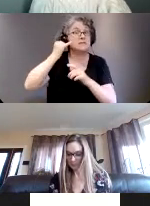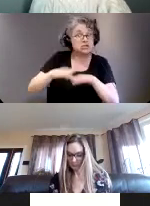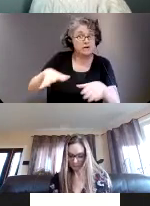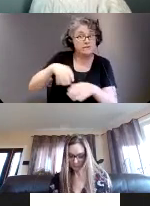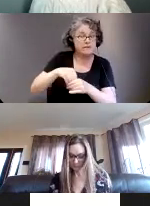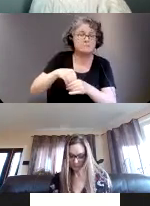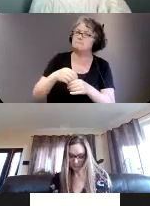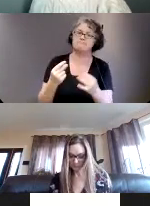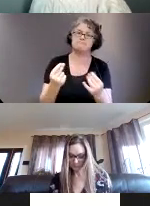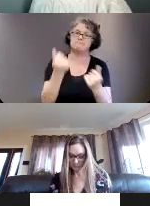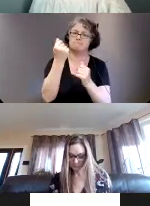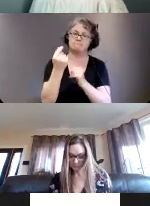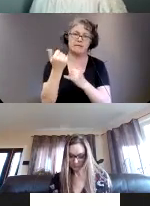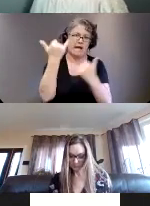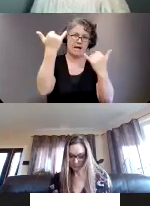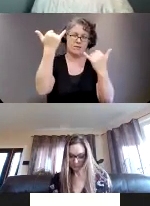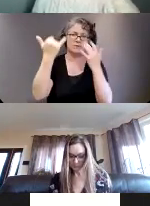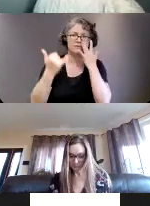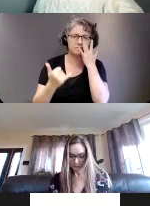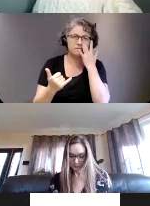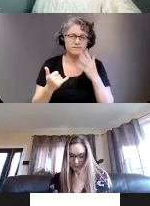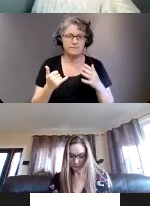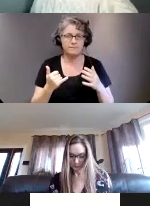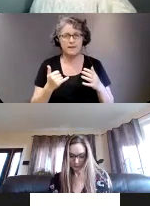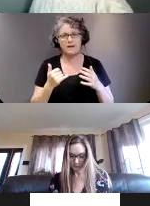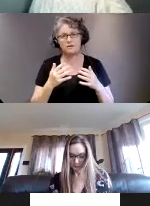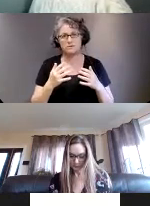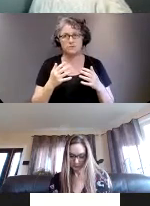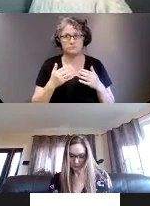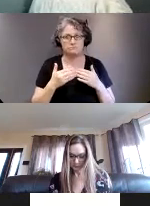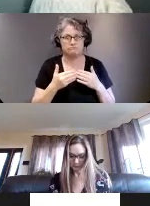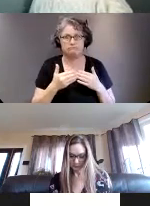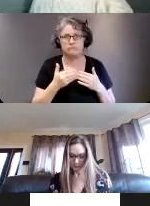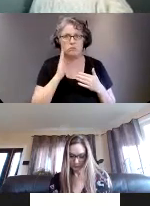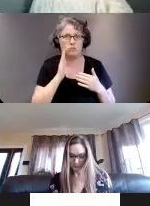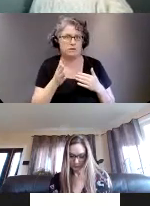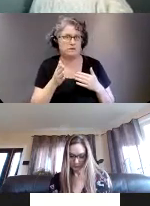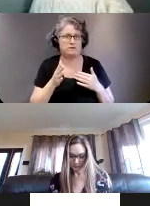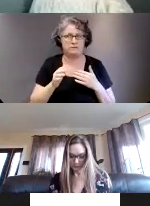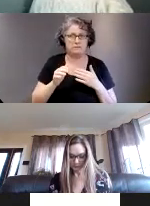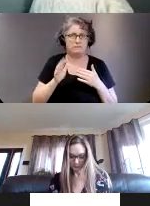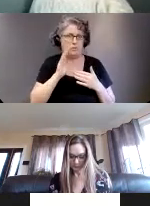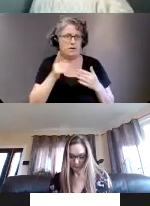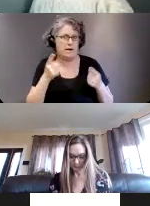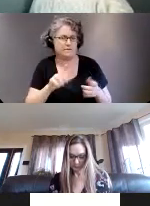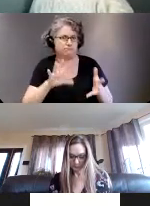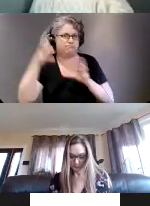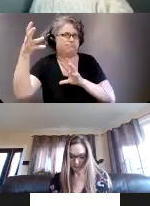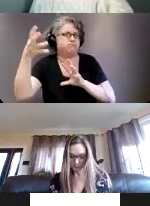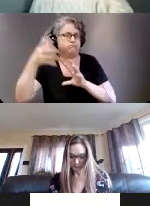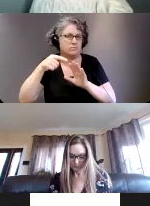is, there's that piece about an imminent crime, right? So somebody was saying, I'm threatening, I'm making